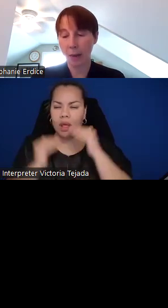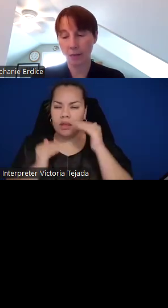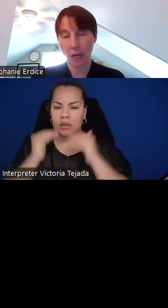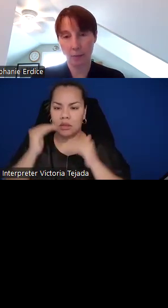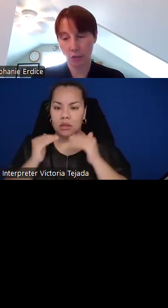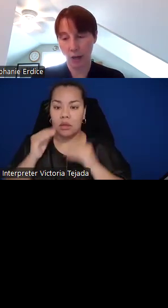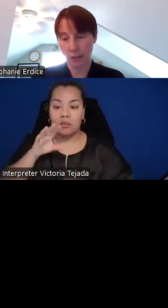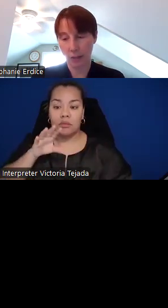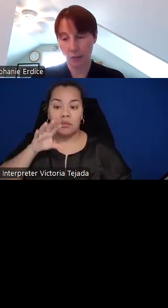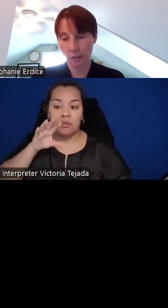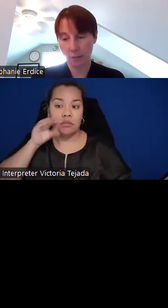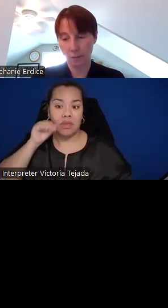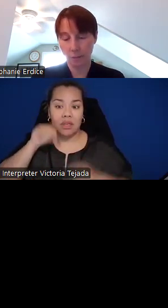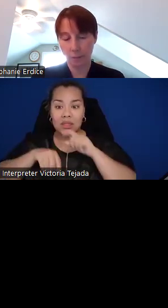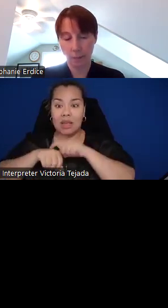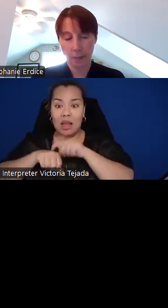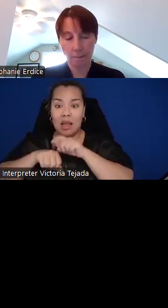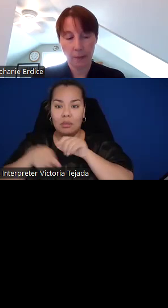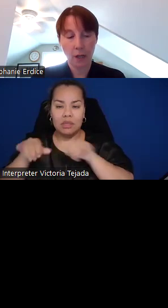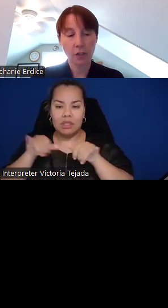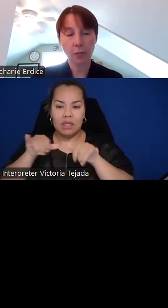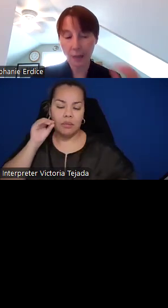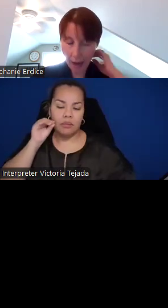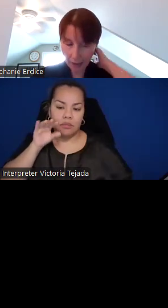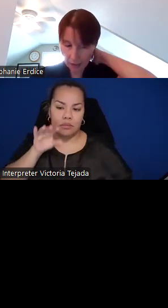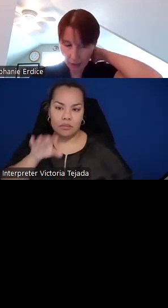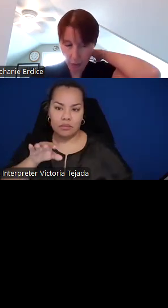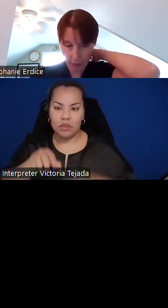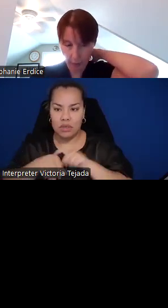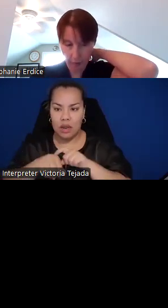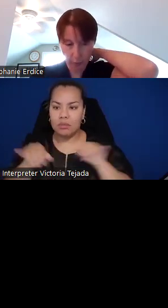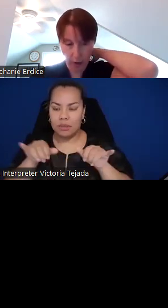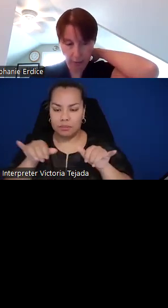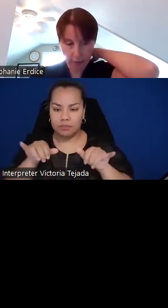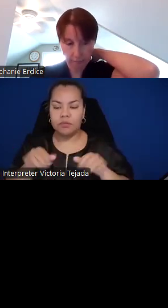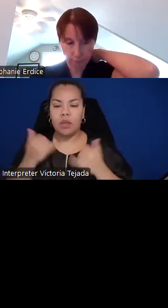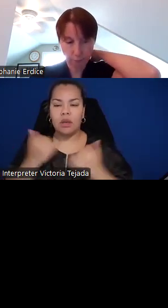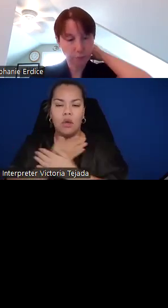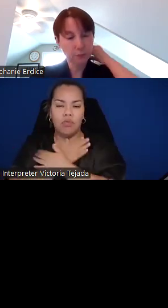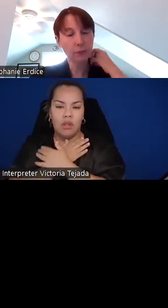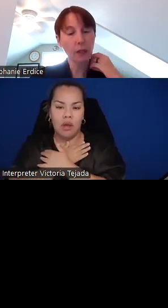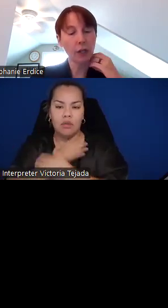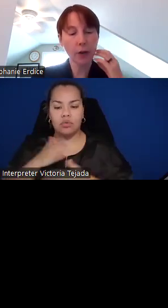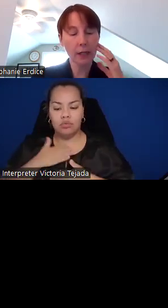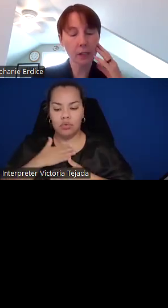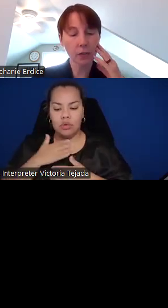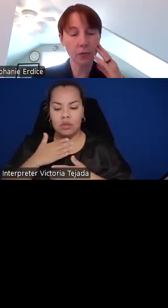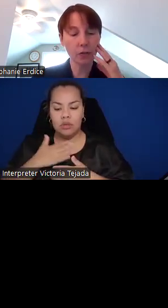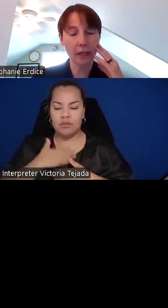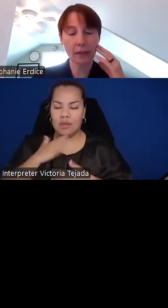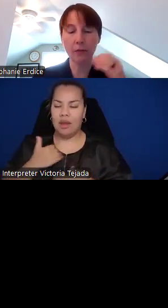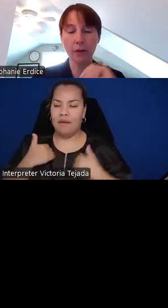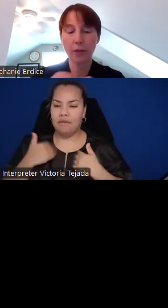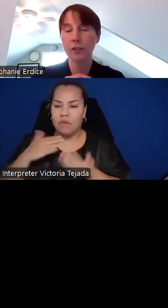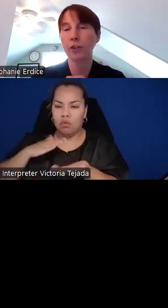the same amount of time as your exhales. So relax into the rhythm of your breath and try